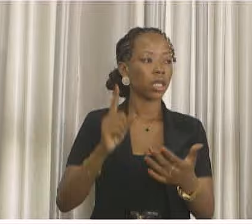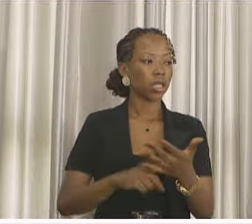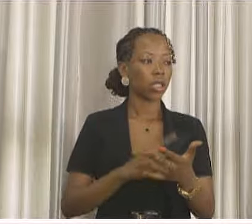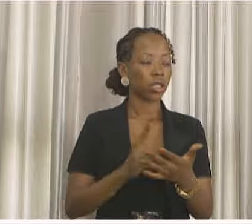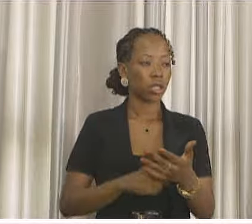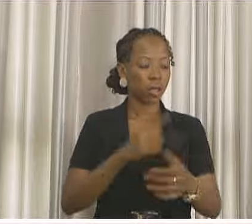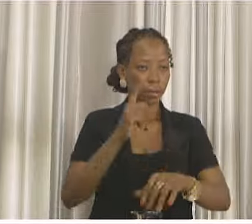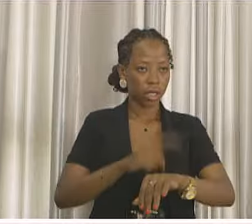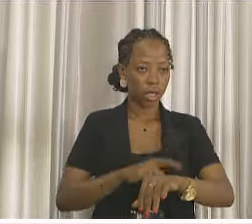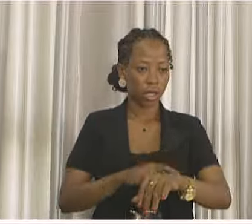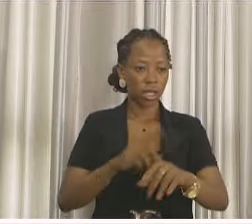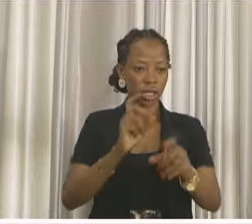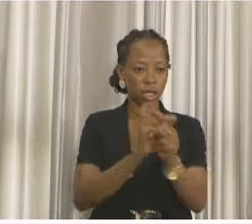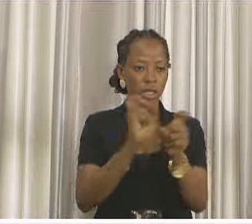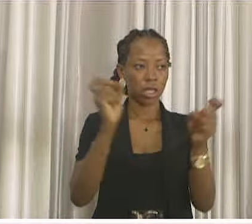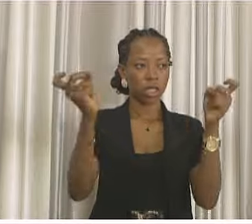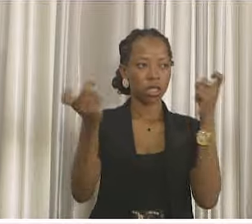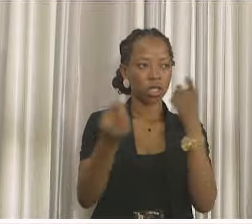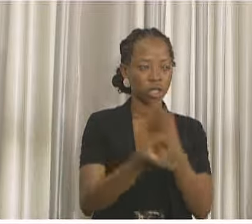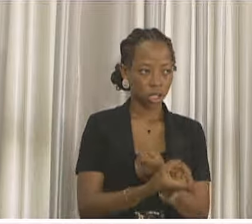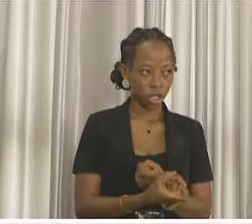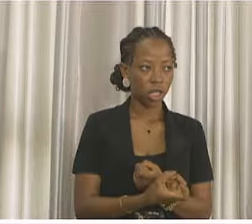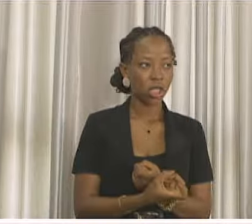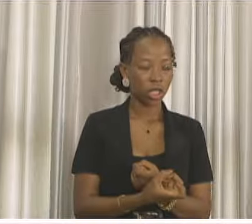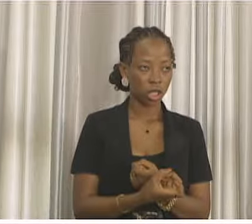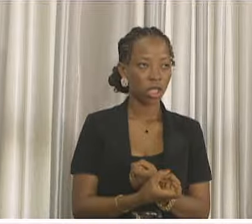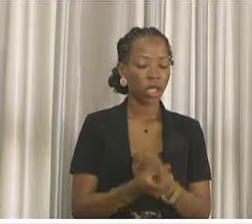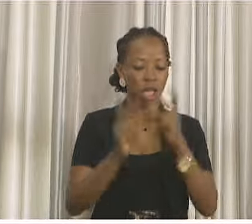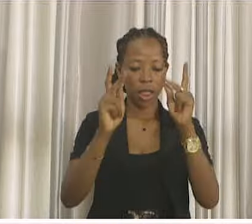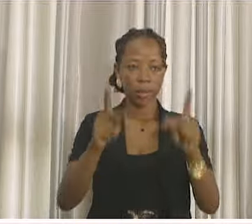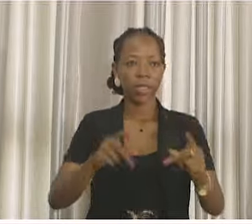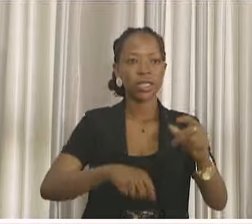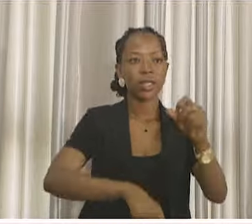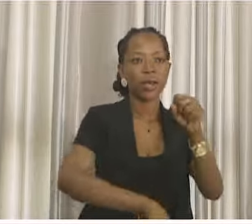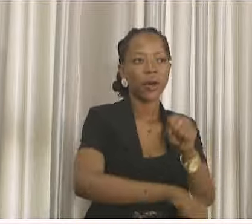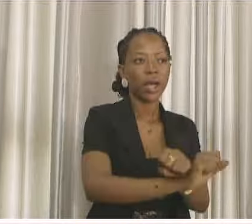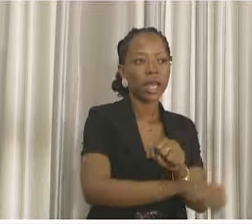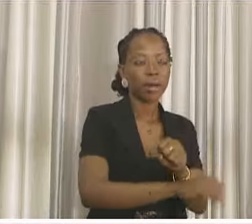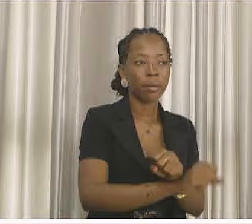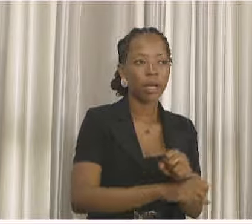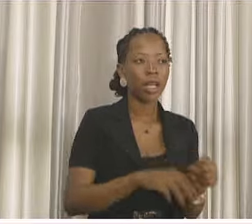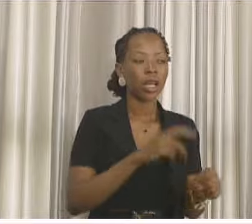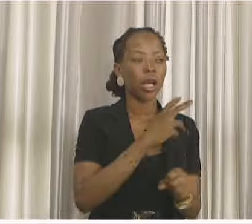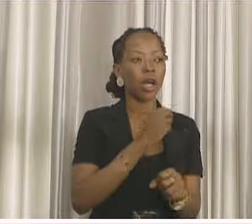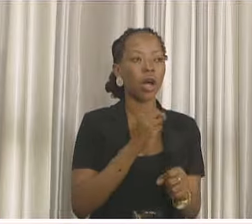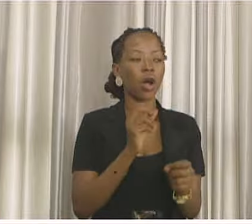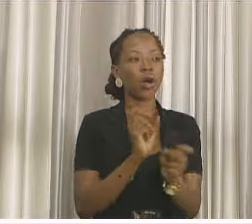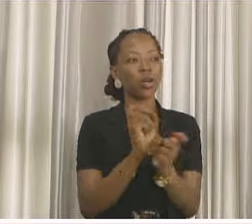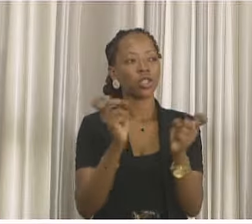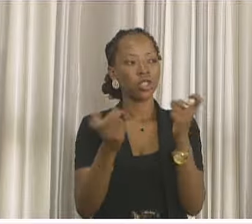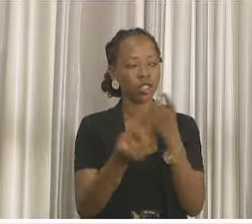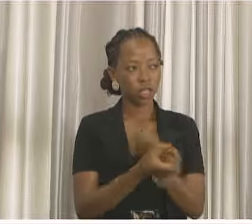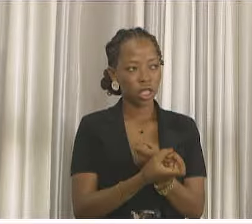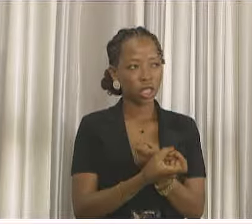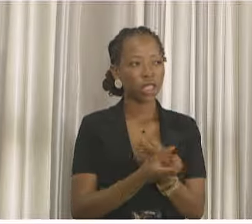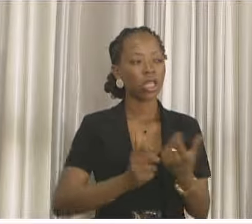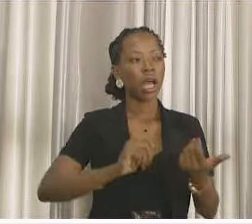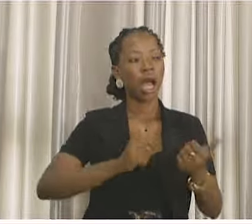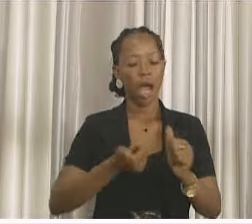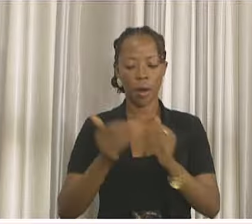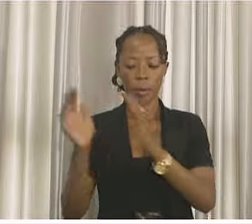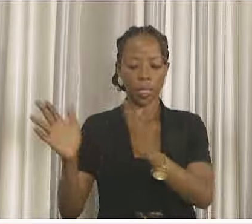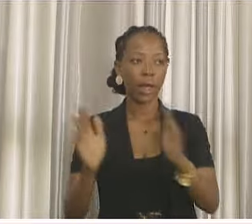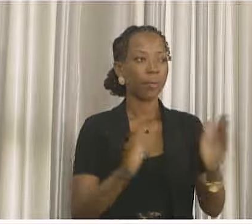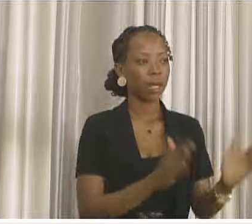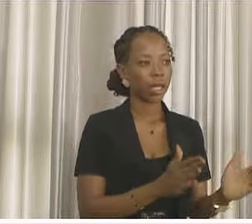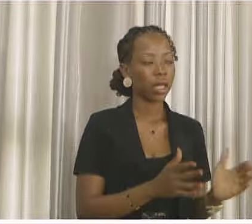a player or a strategy for win that game. Now, so we do. We did change the players, we play,